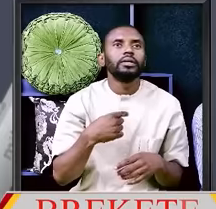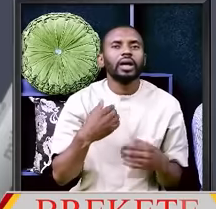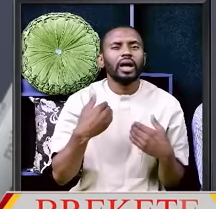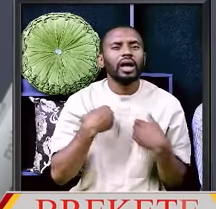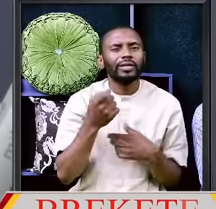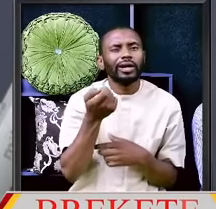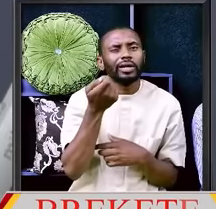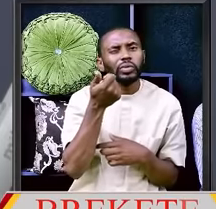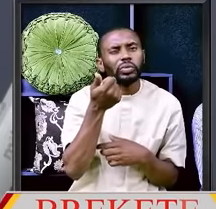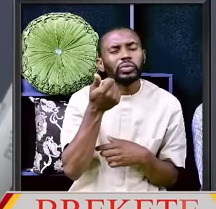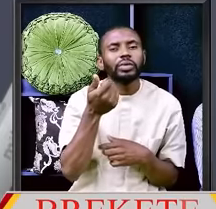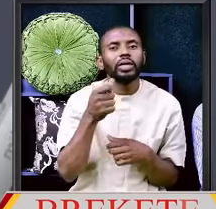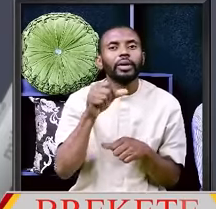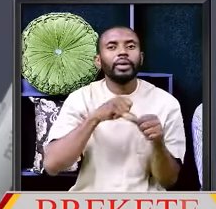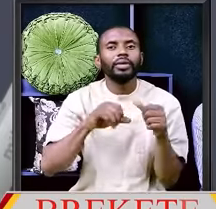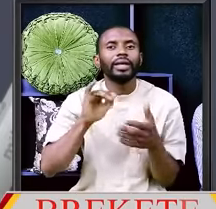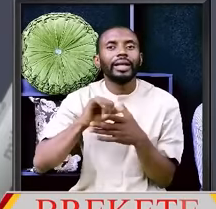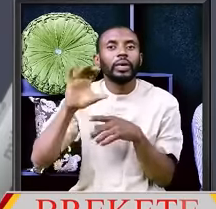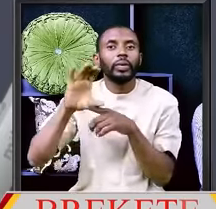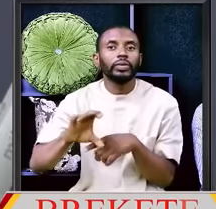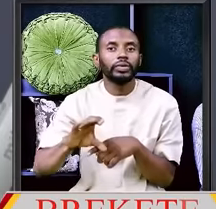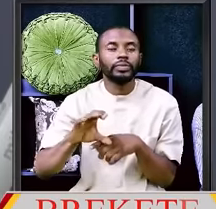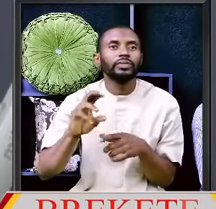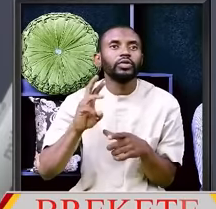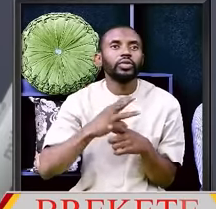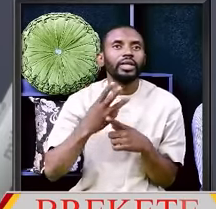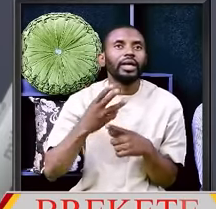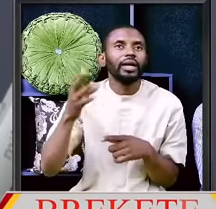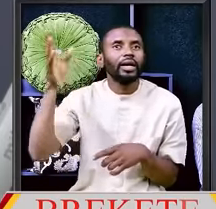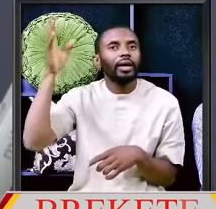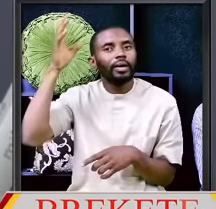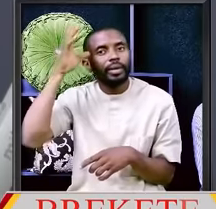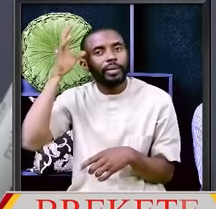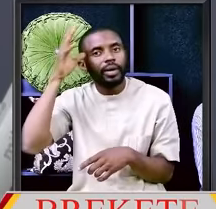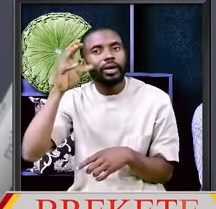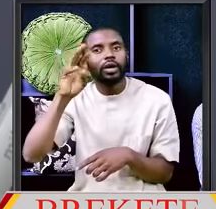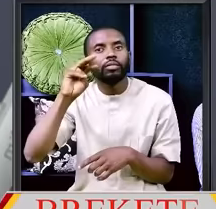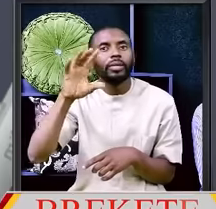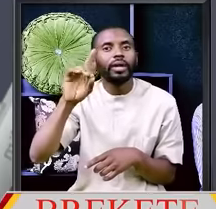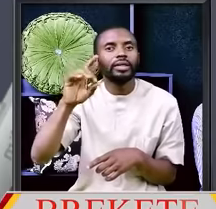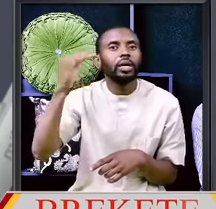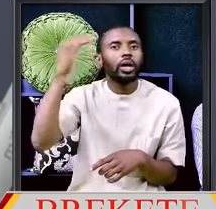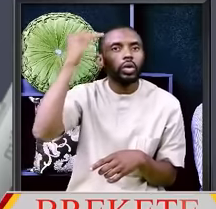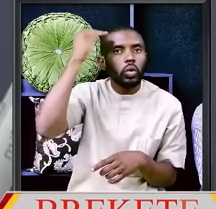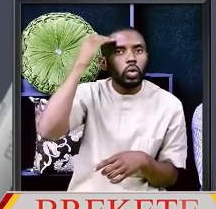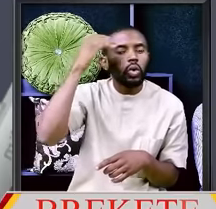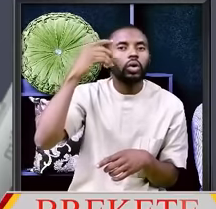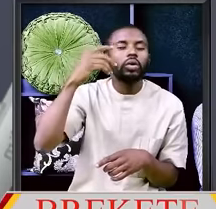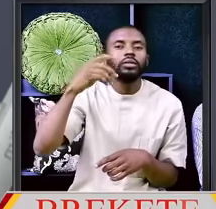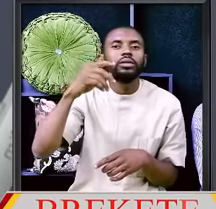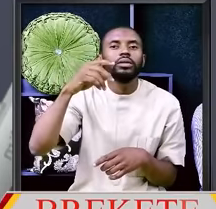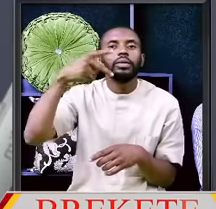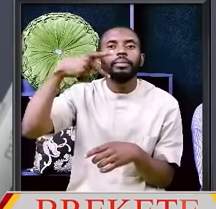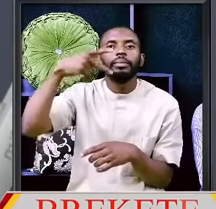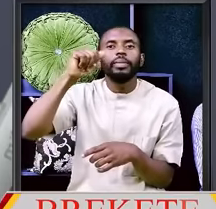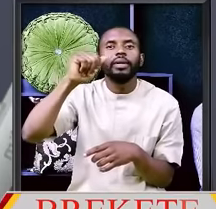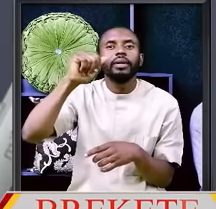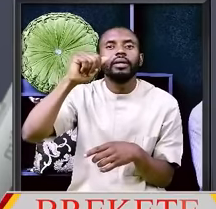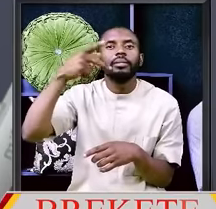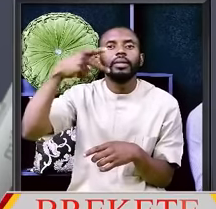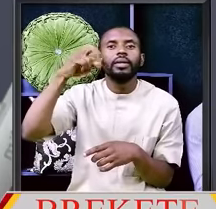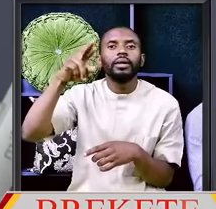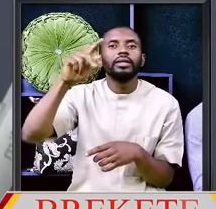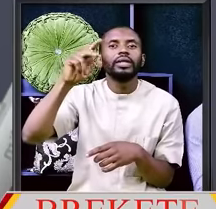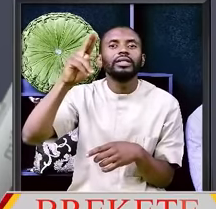a little bit about Yoruba culture. Whether Baba Mohbad doubts the paternity of the child or not does not matter. As long as he don't